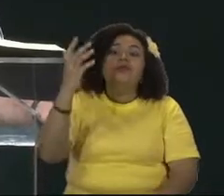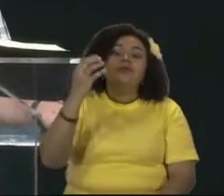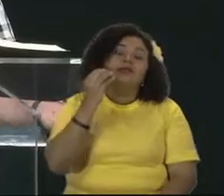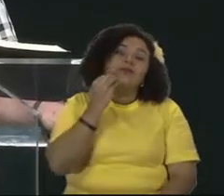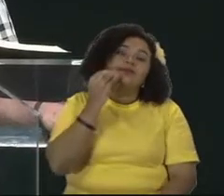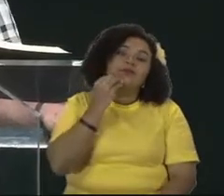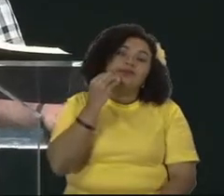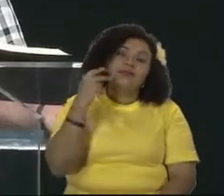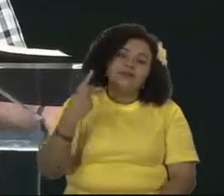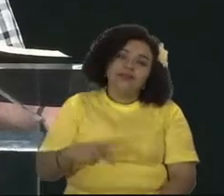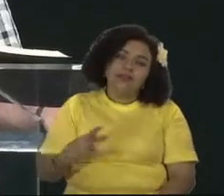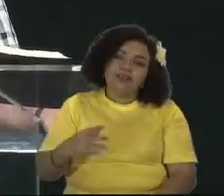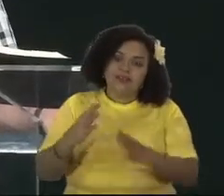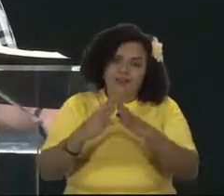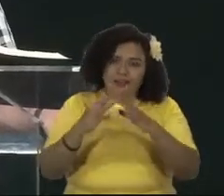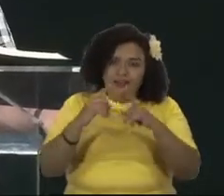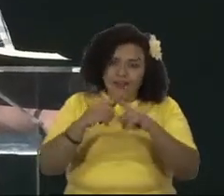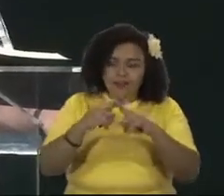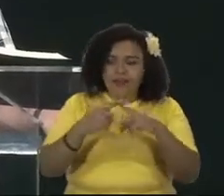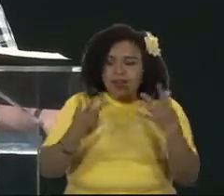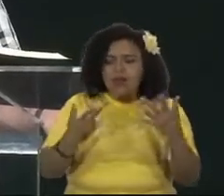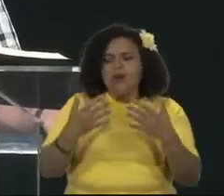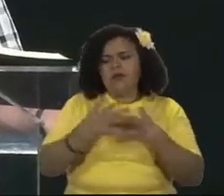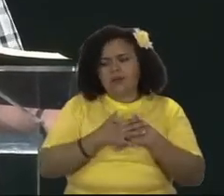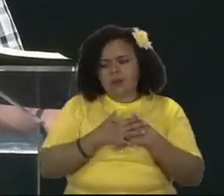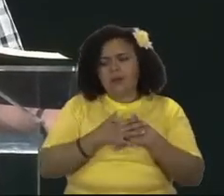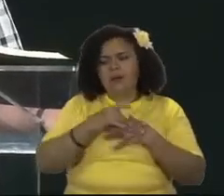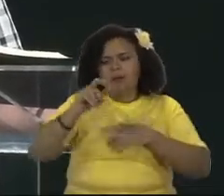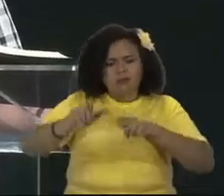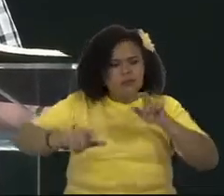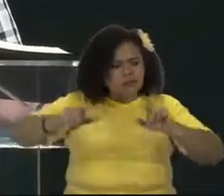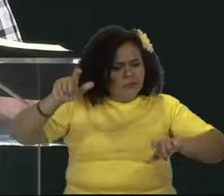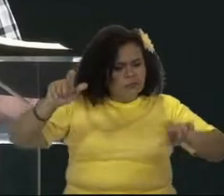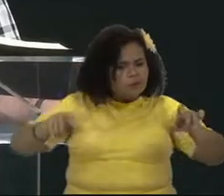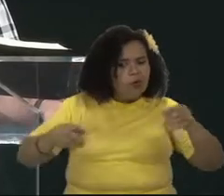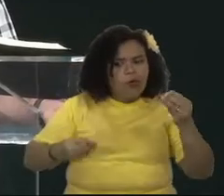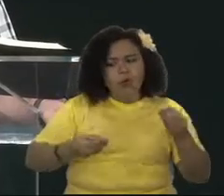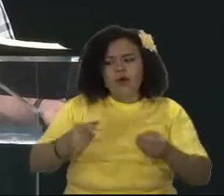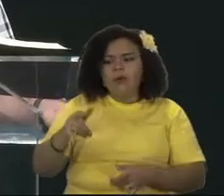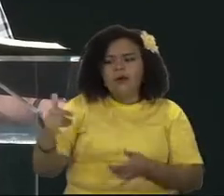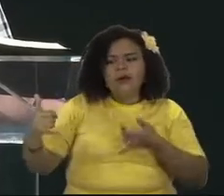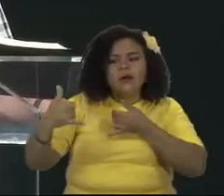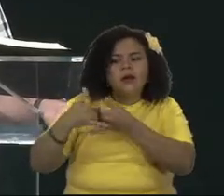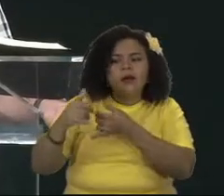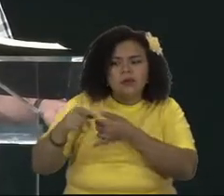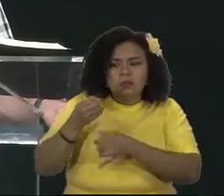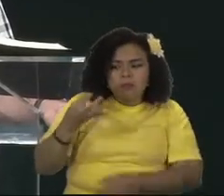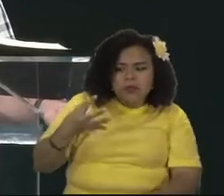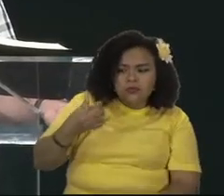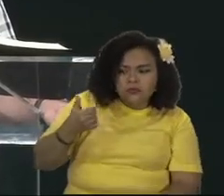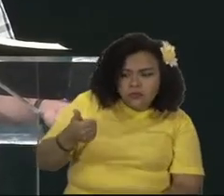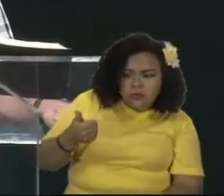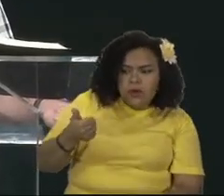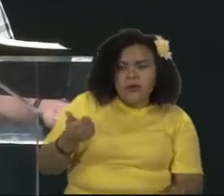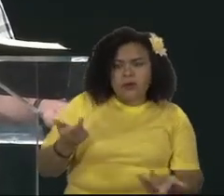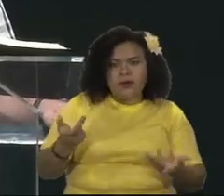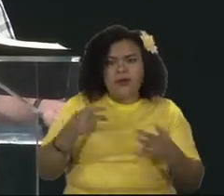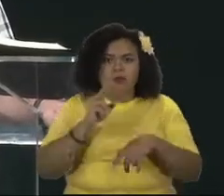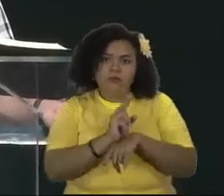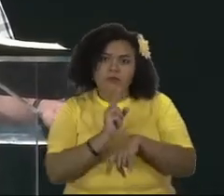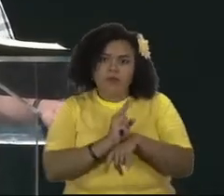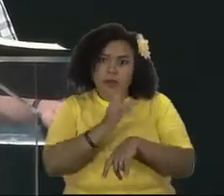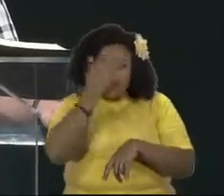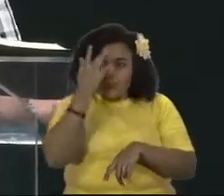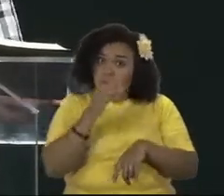us a opportunity to love our brothers. And we are going to be blessed because our